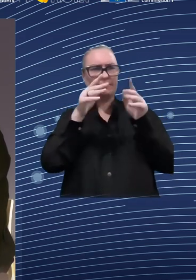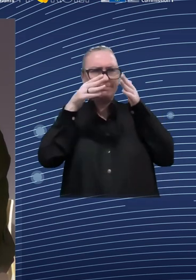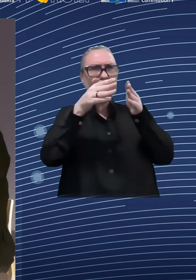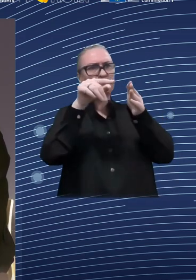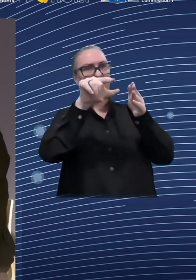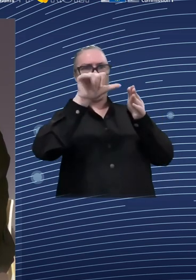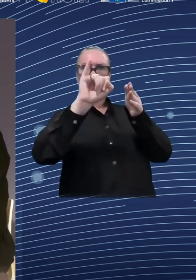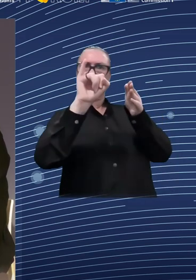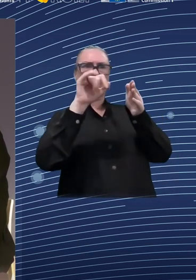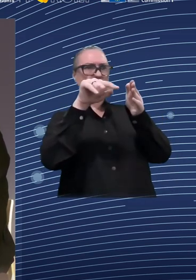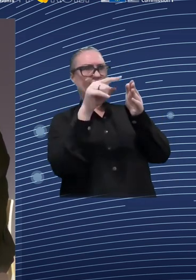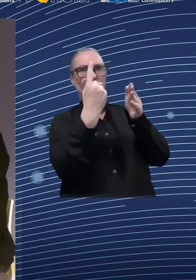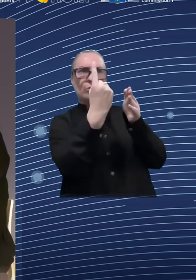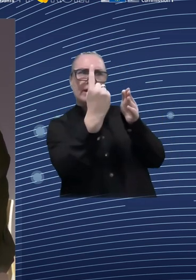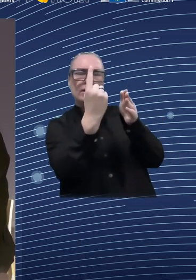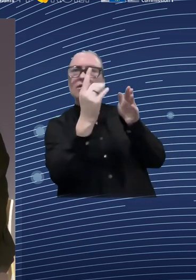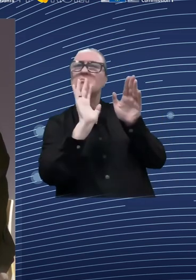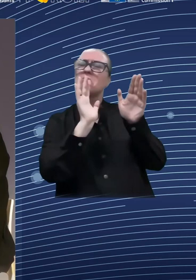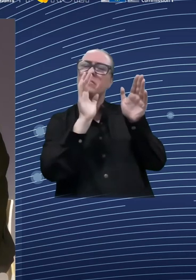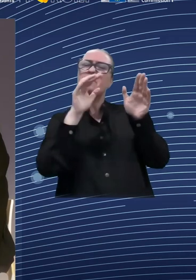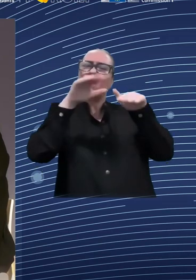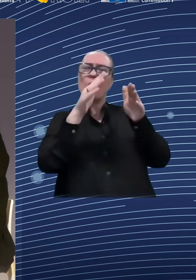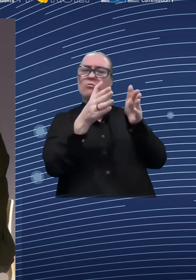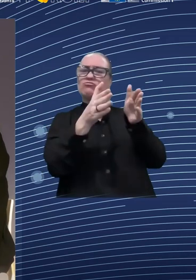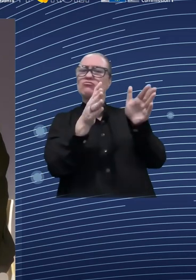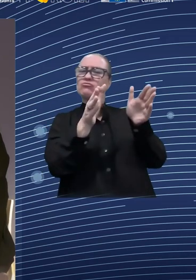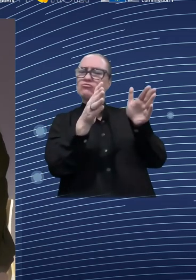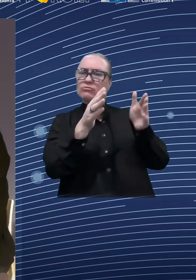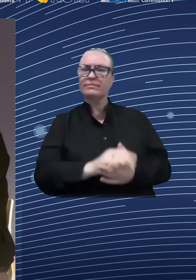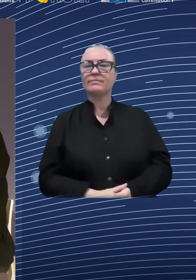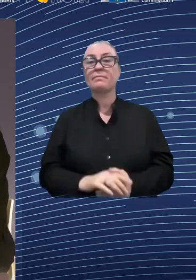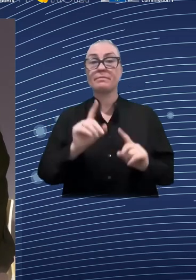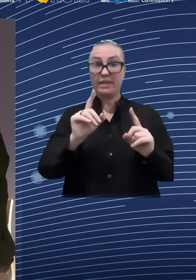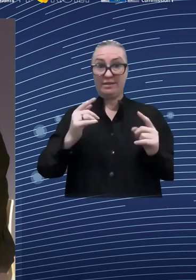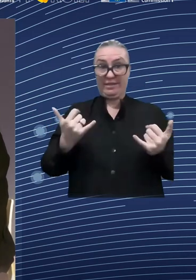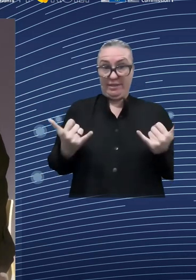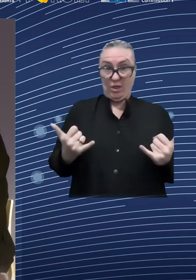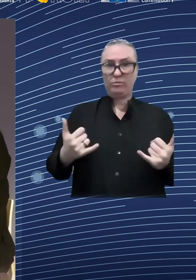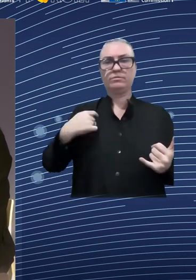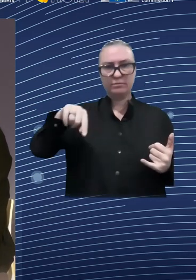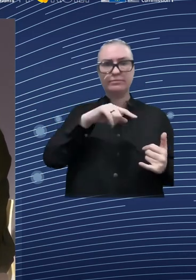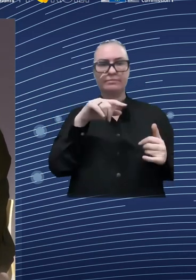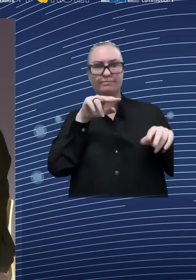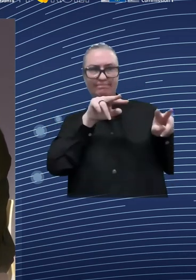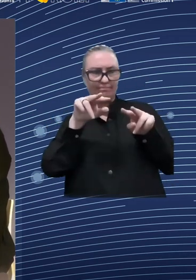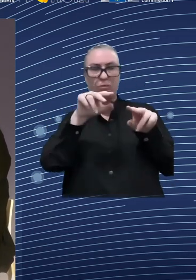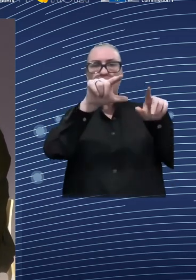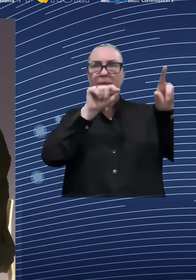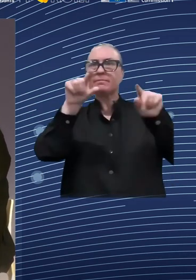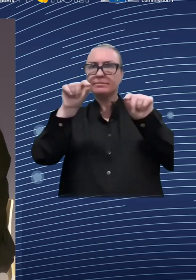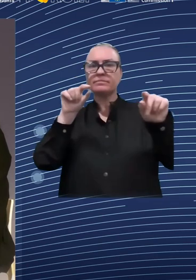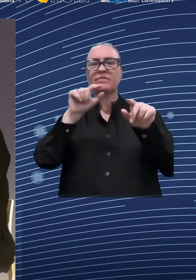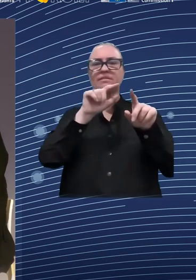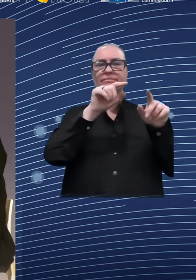it as an assumption that we will work with artificial intelligence. We are waiting to see what the reality